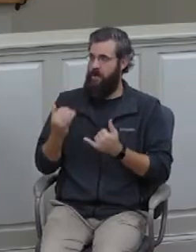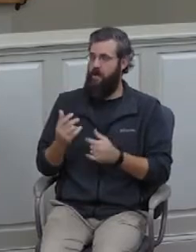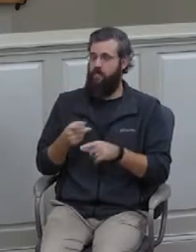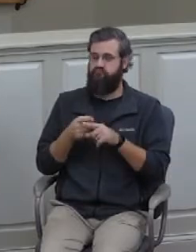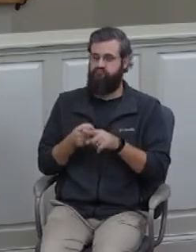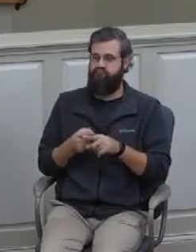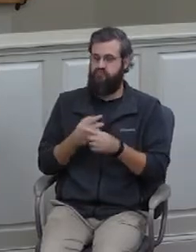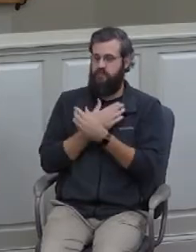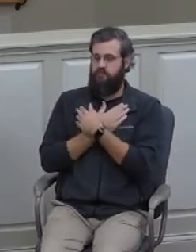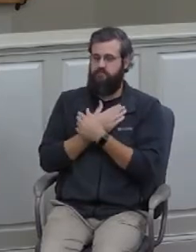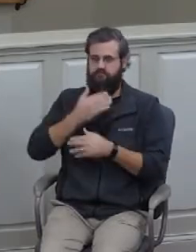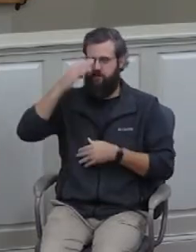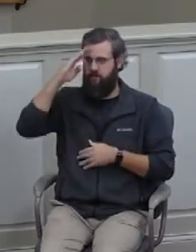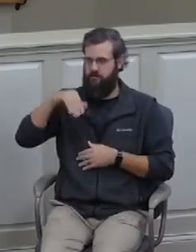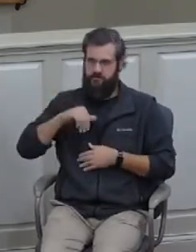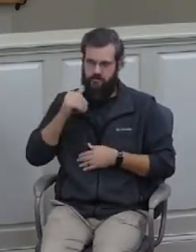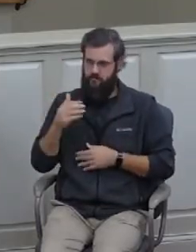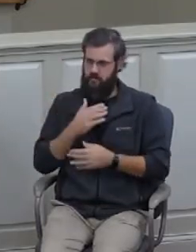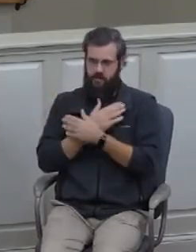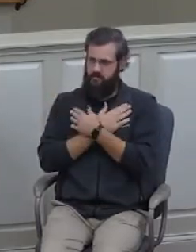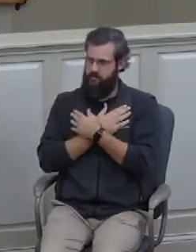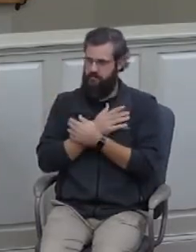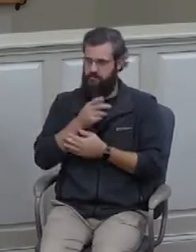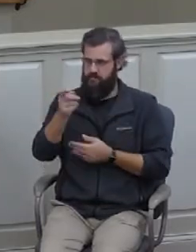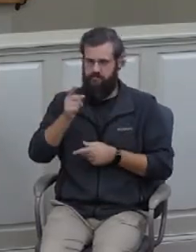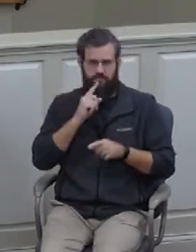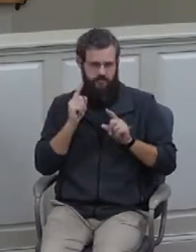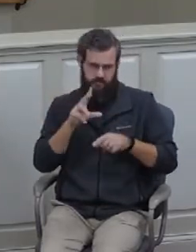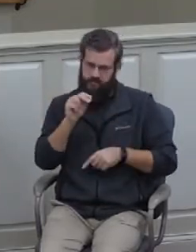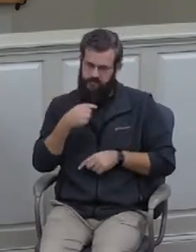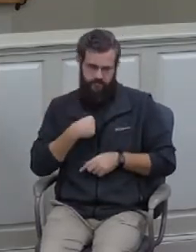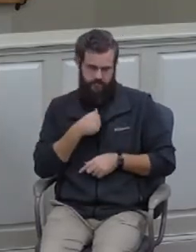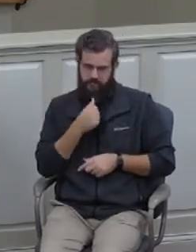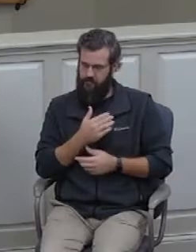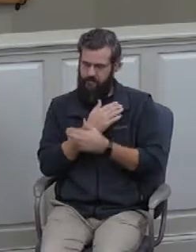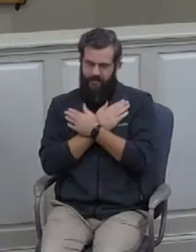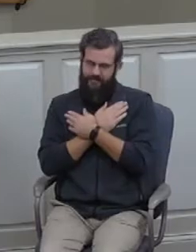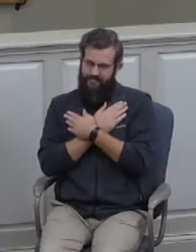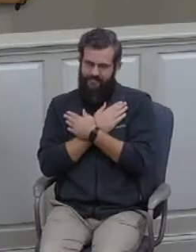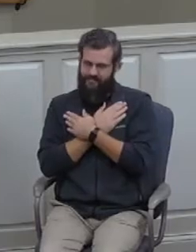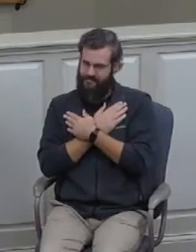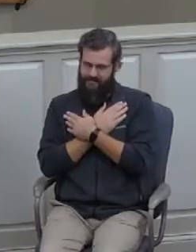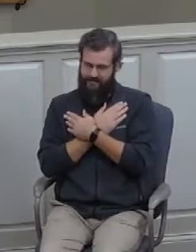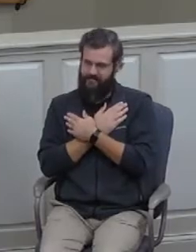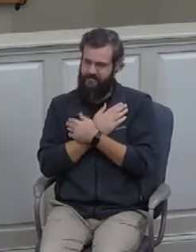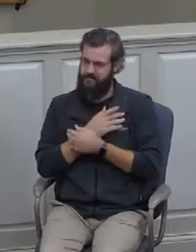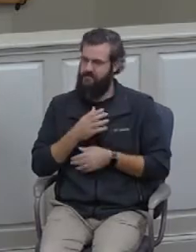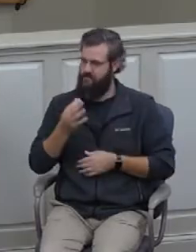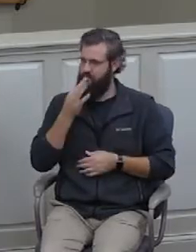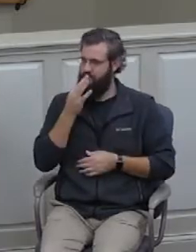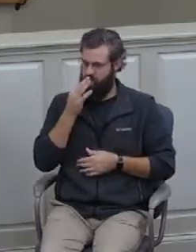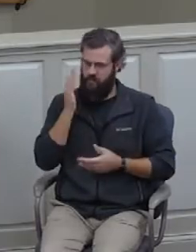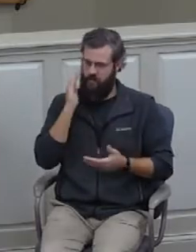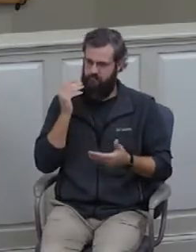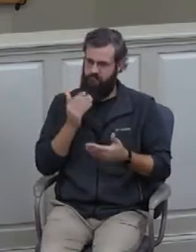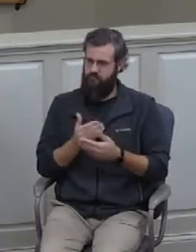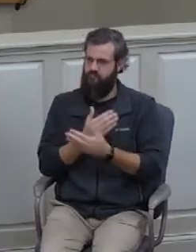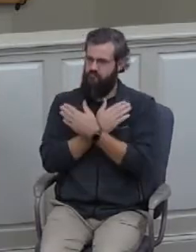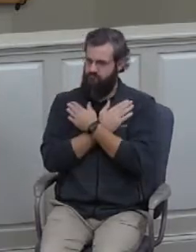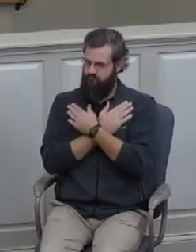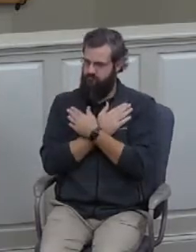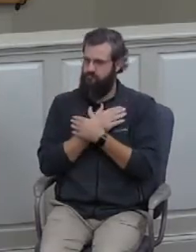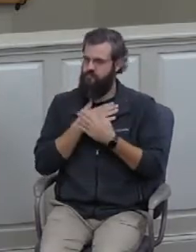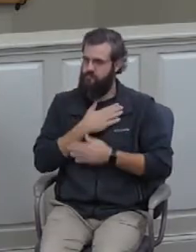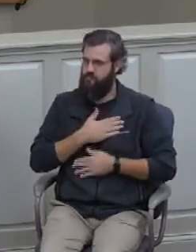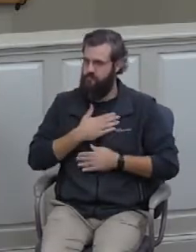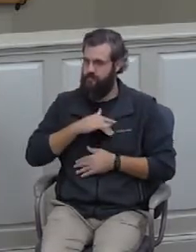relaxing, but I know you're not. And she responded with, no, she was not. But you'll get there and enjoy those kids